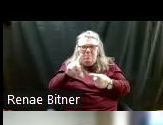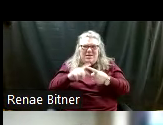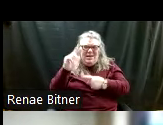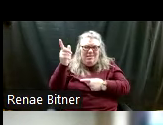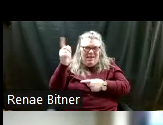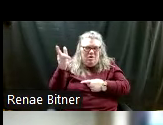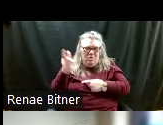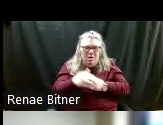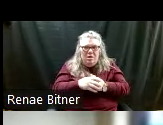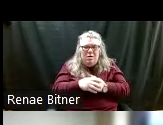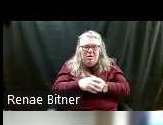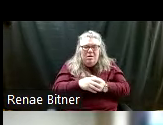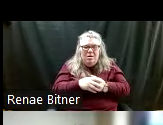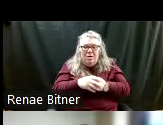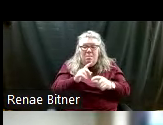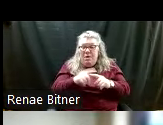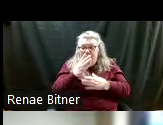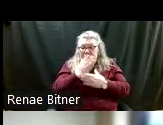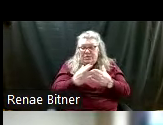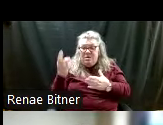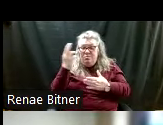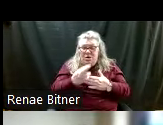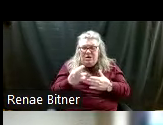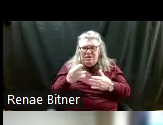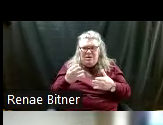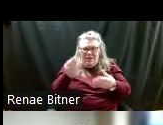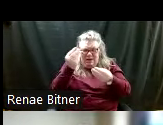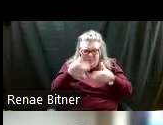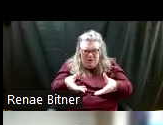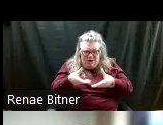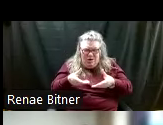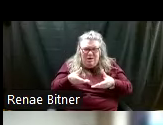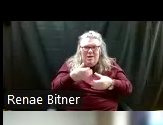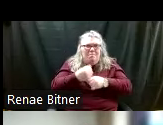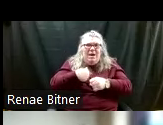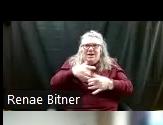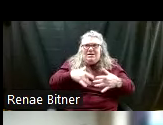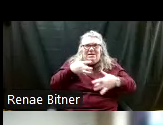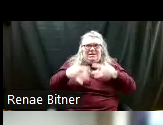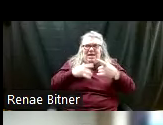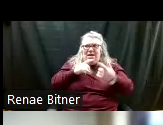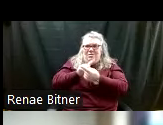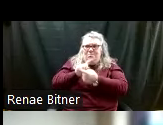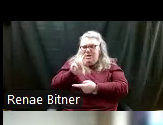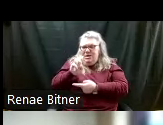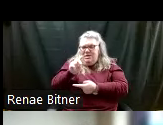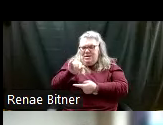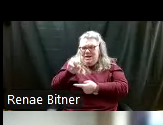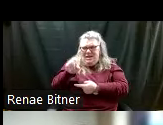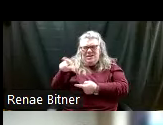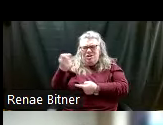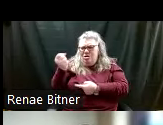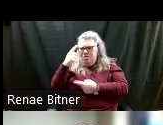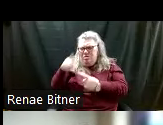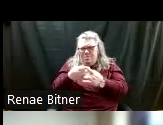journey. But for some reason, that packet made us really excited to meet her. She understood about babies like my